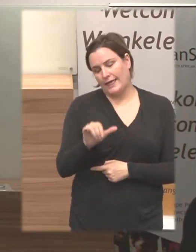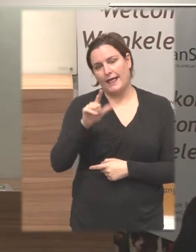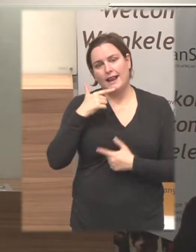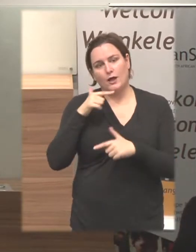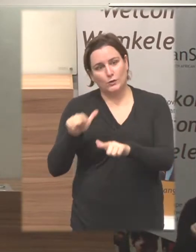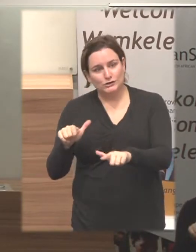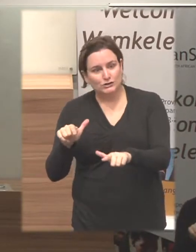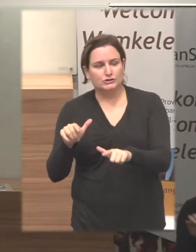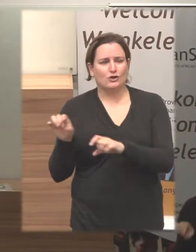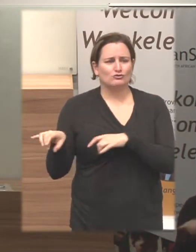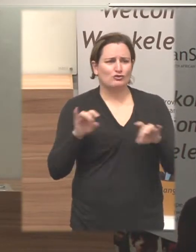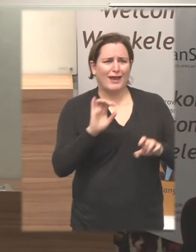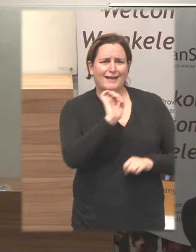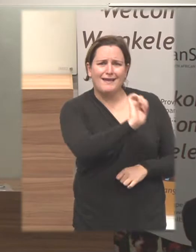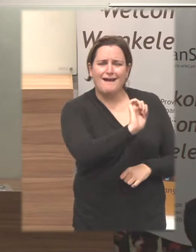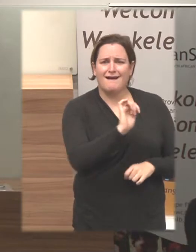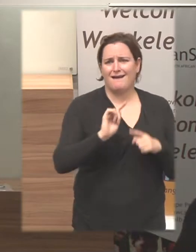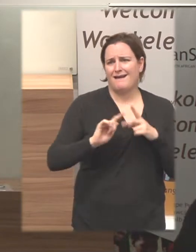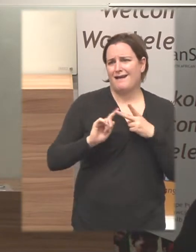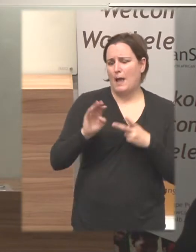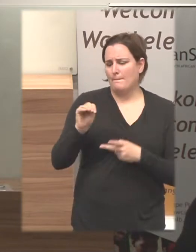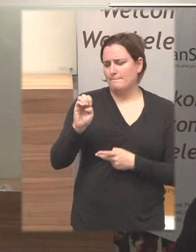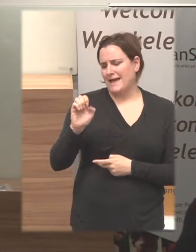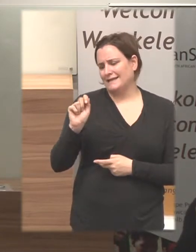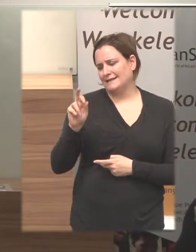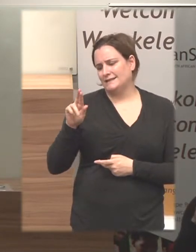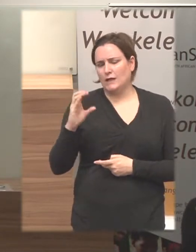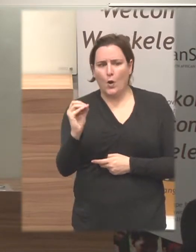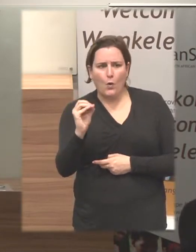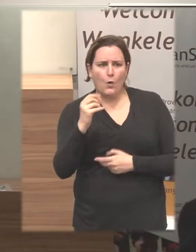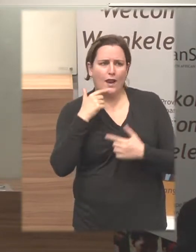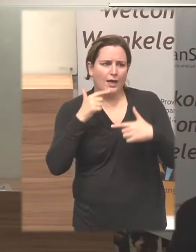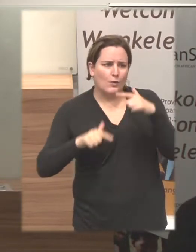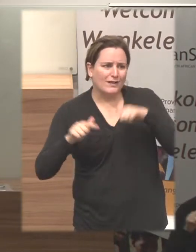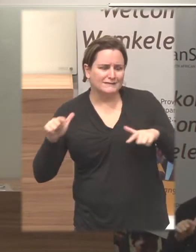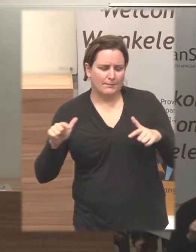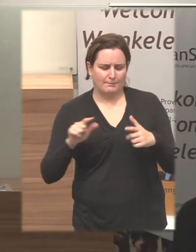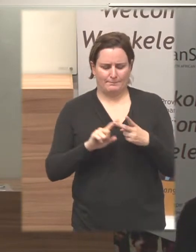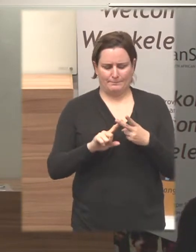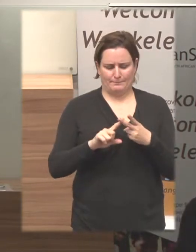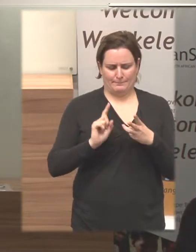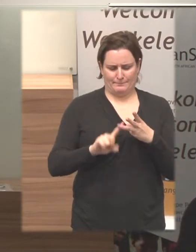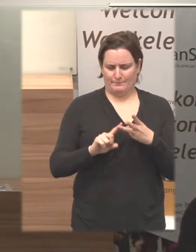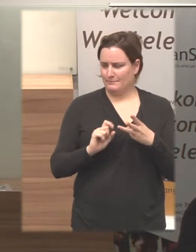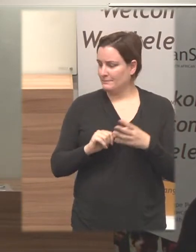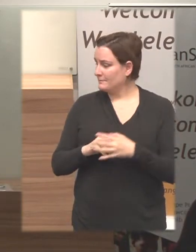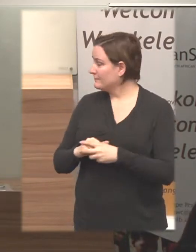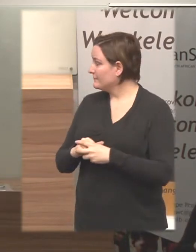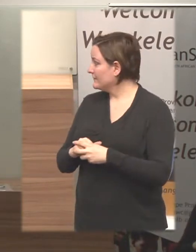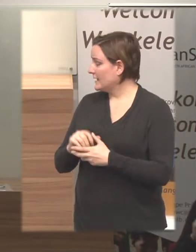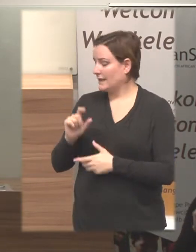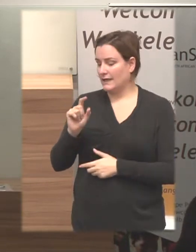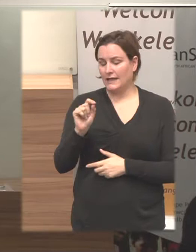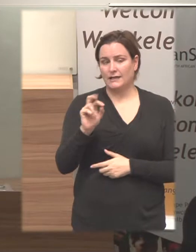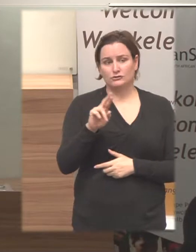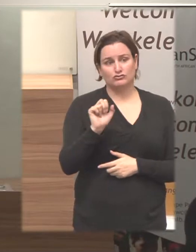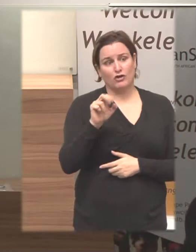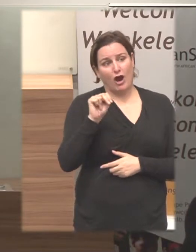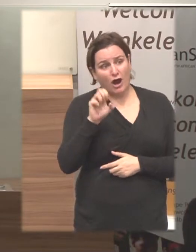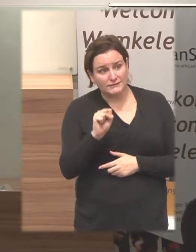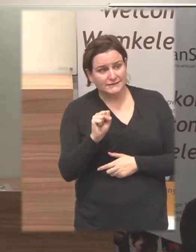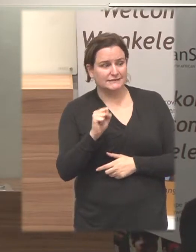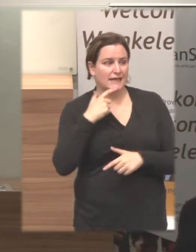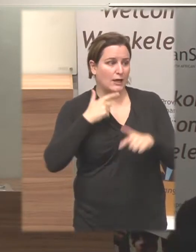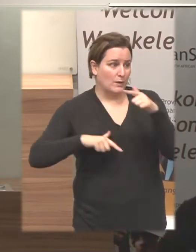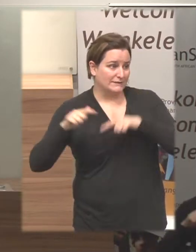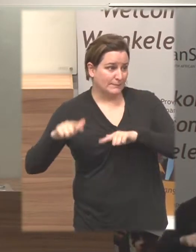Pennycook in Australia, metrolingualism. Kanagaraja and Trimber, that should be, in Horner, translingualism. Rampton